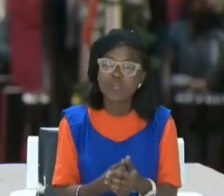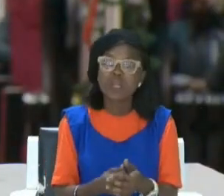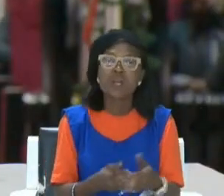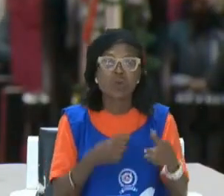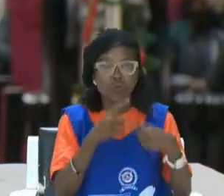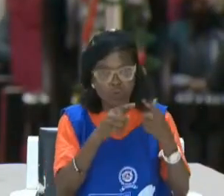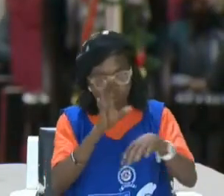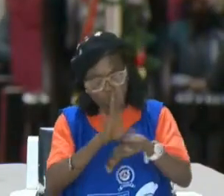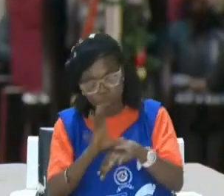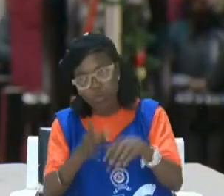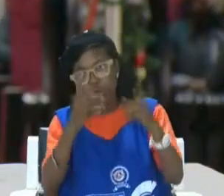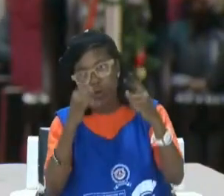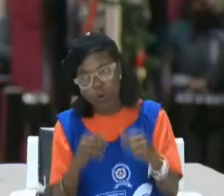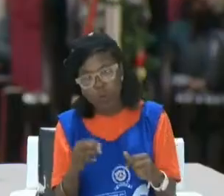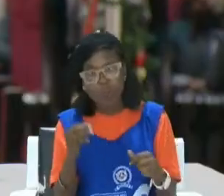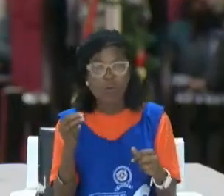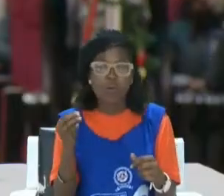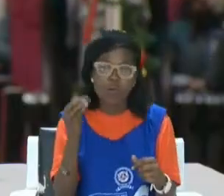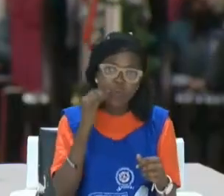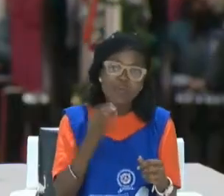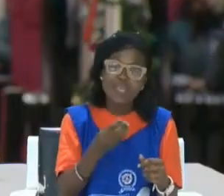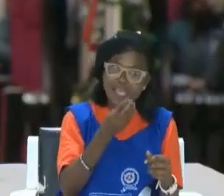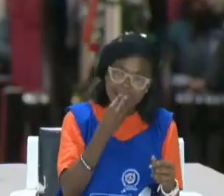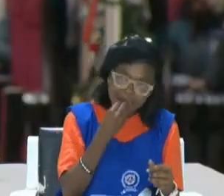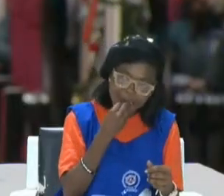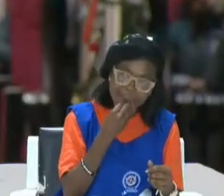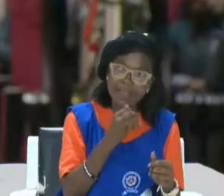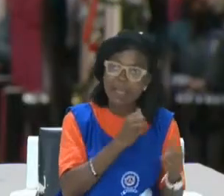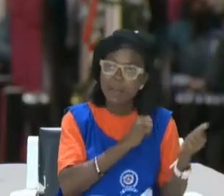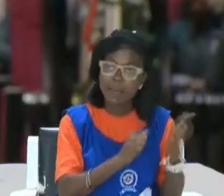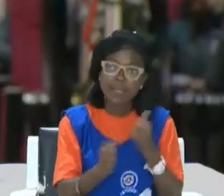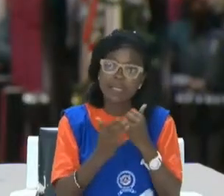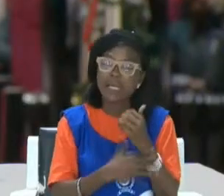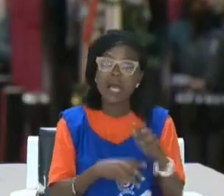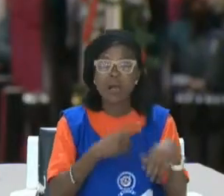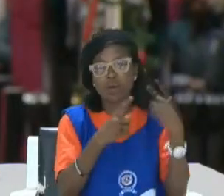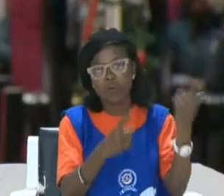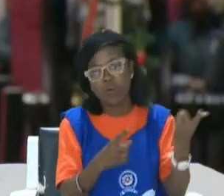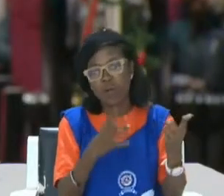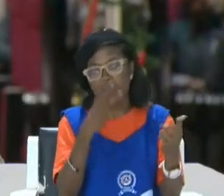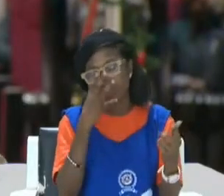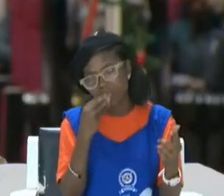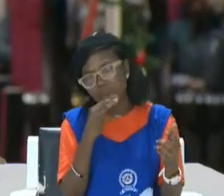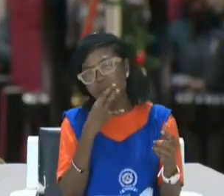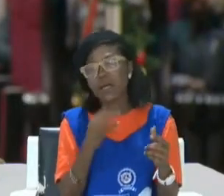home, eat pounded yam, and go.